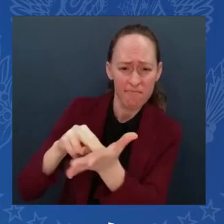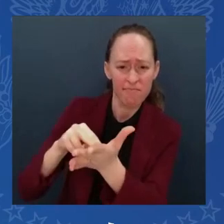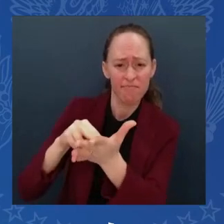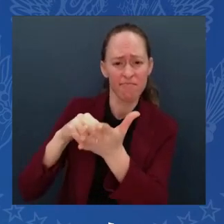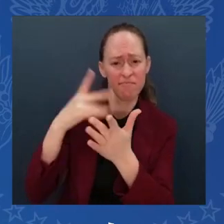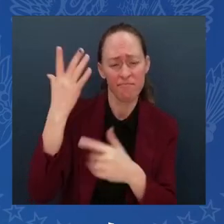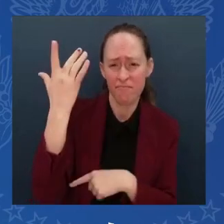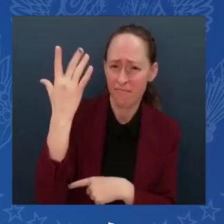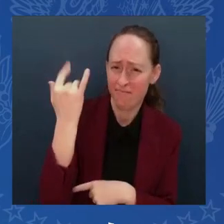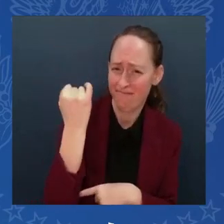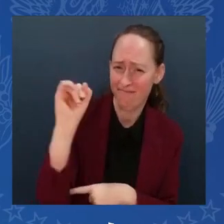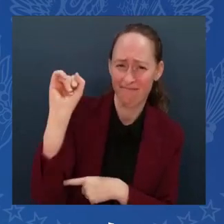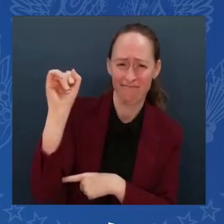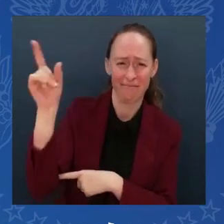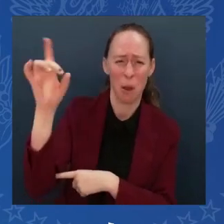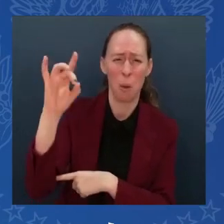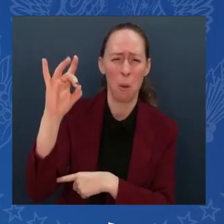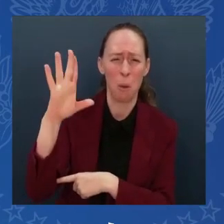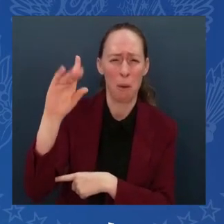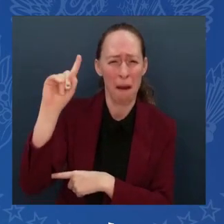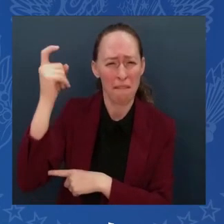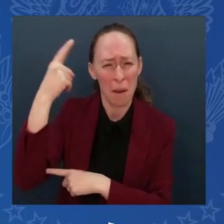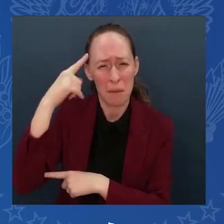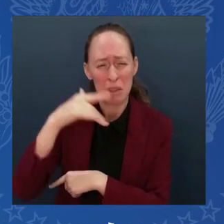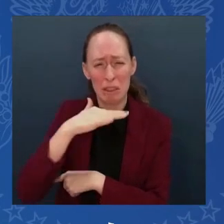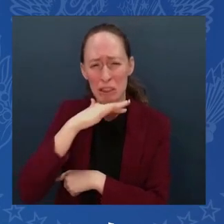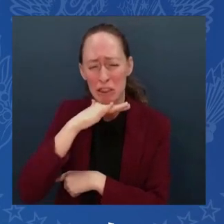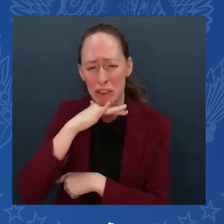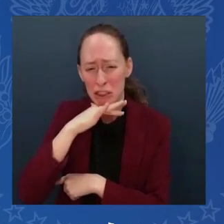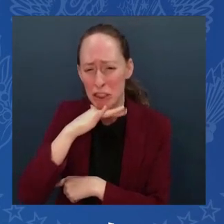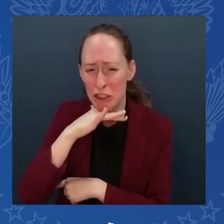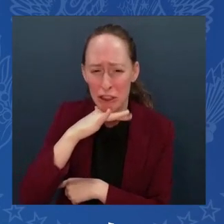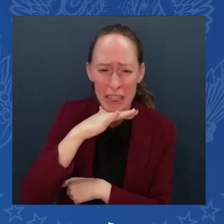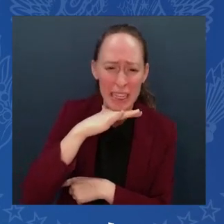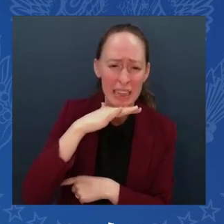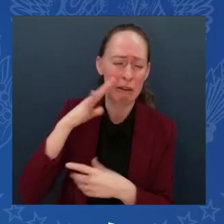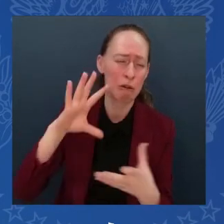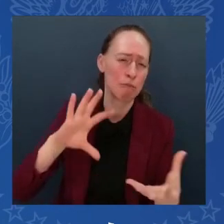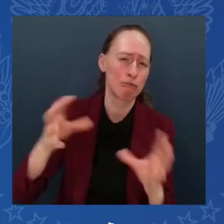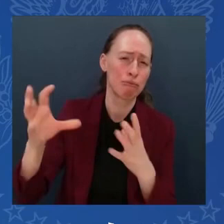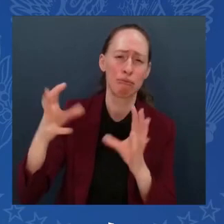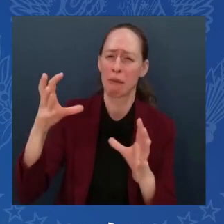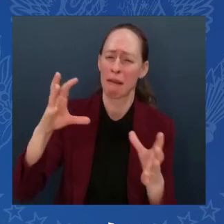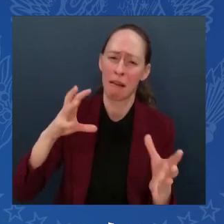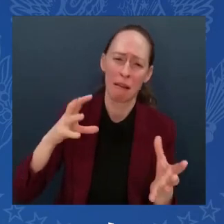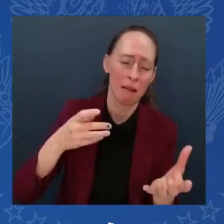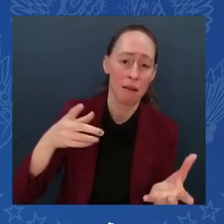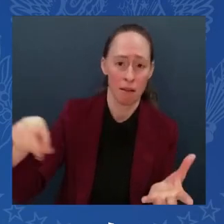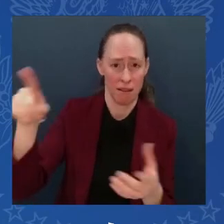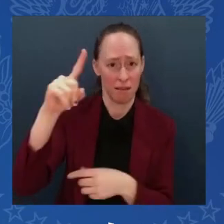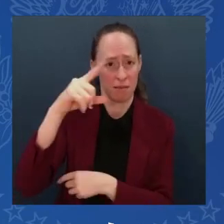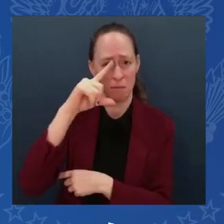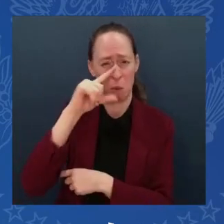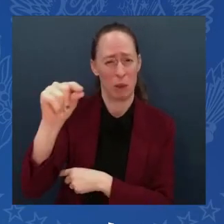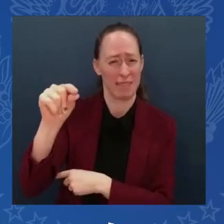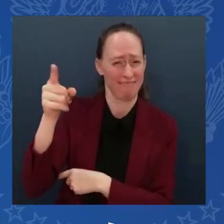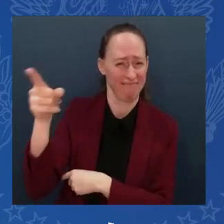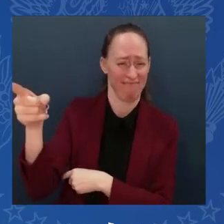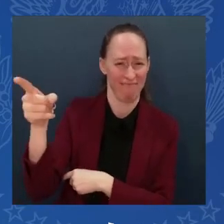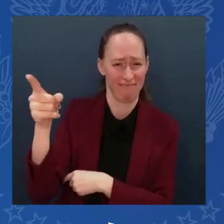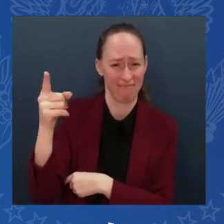that the Putin government was doing. In response, Putin had him poisoned, he had him